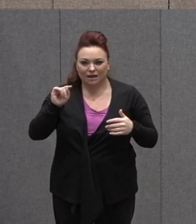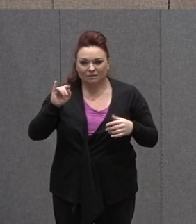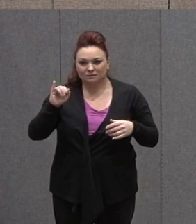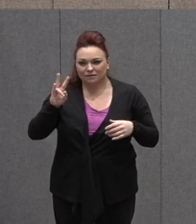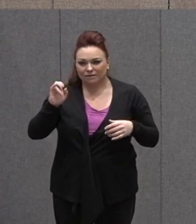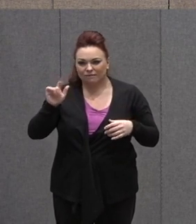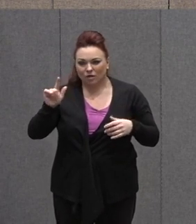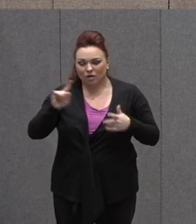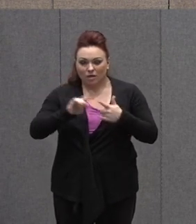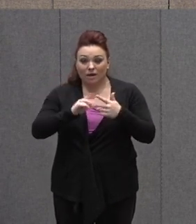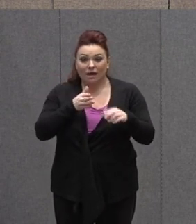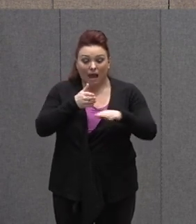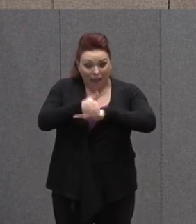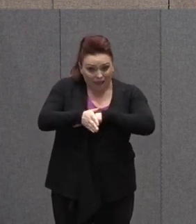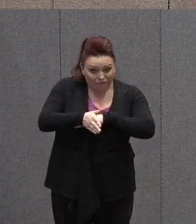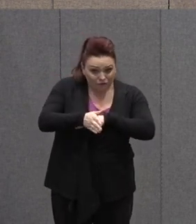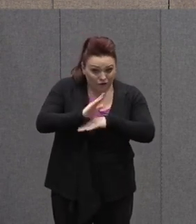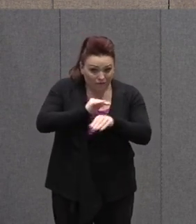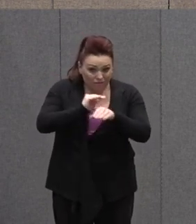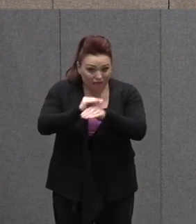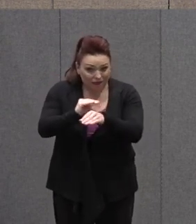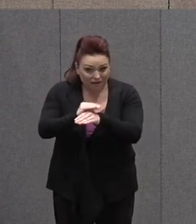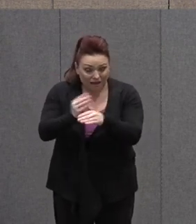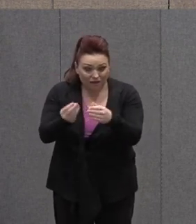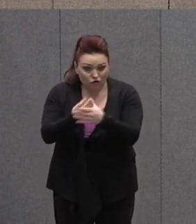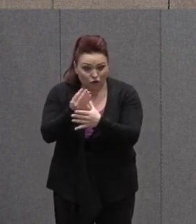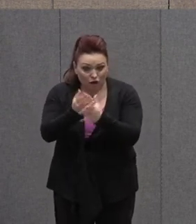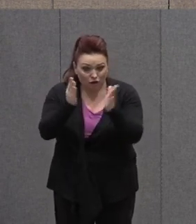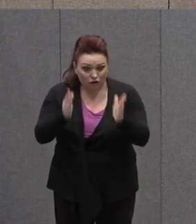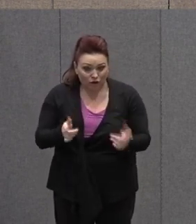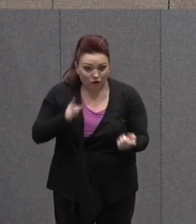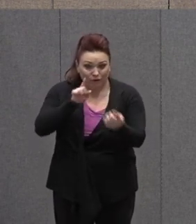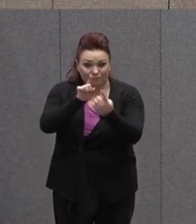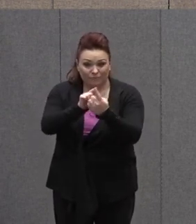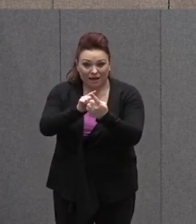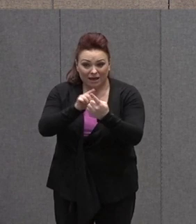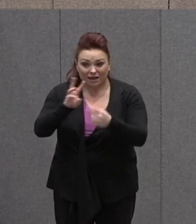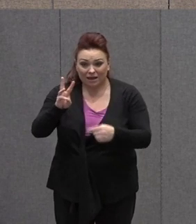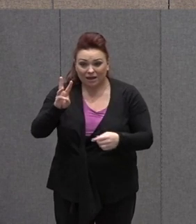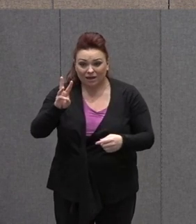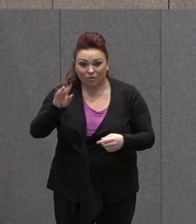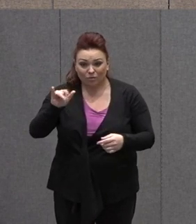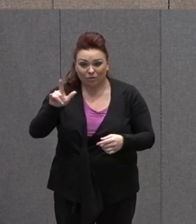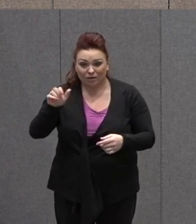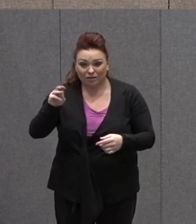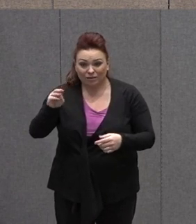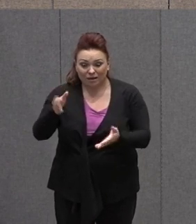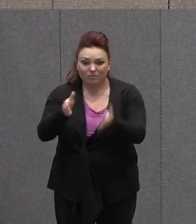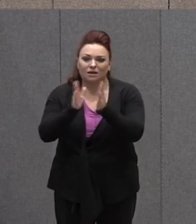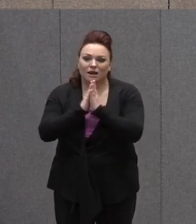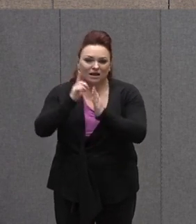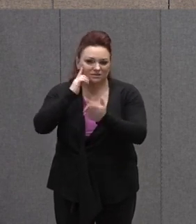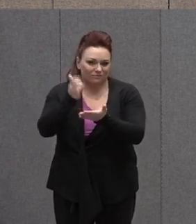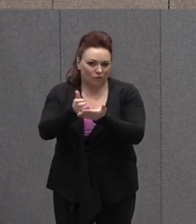After, the night gardener met William and asked him for some help.